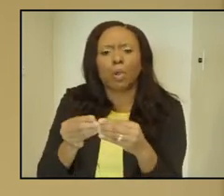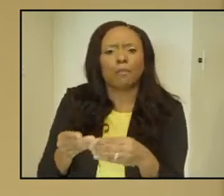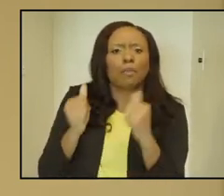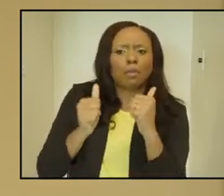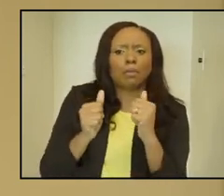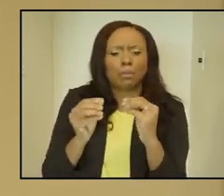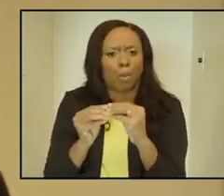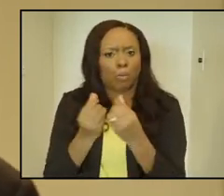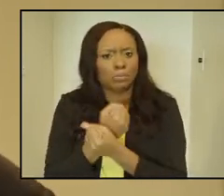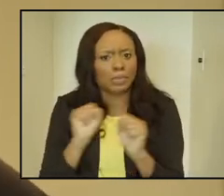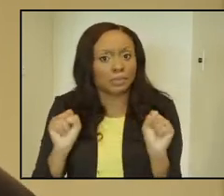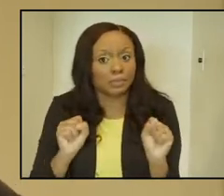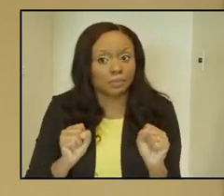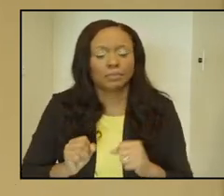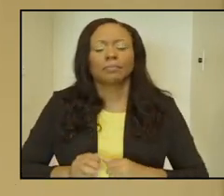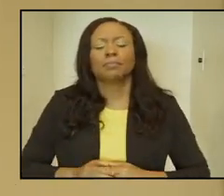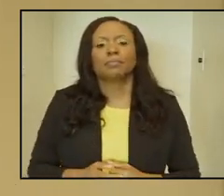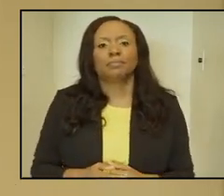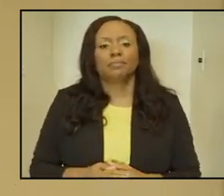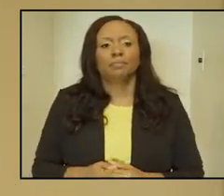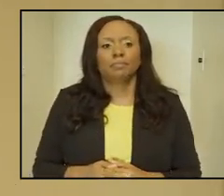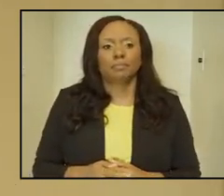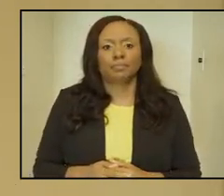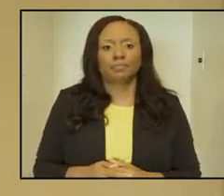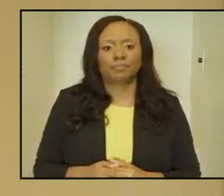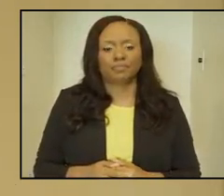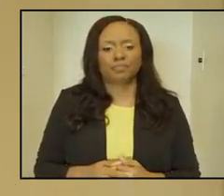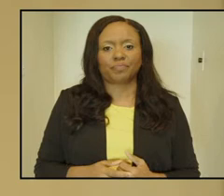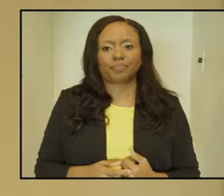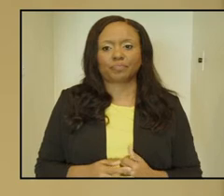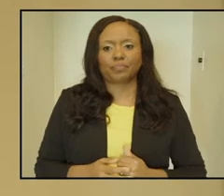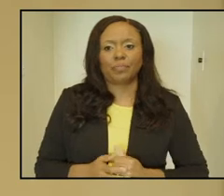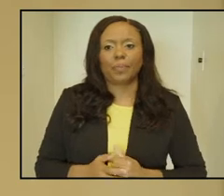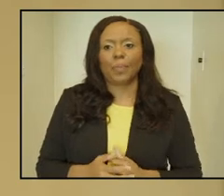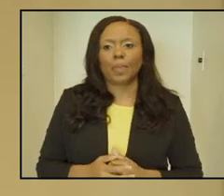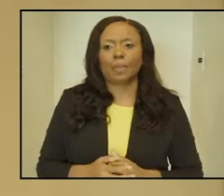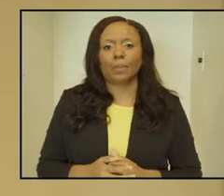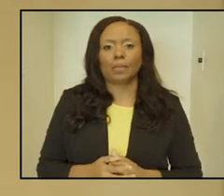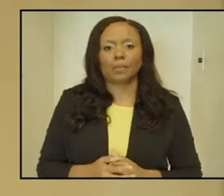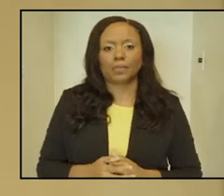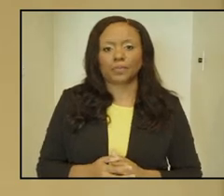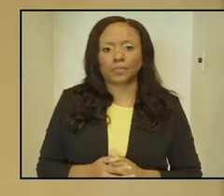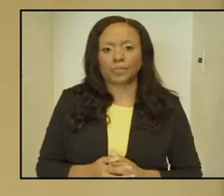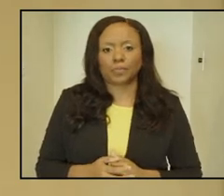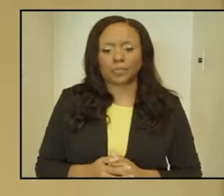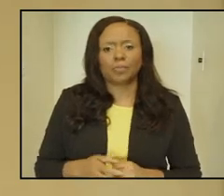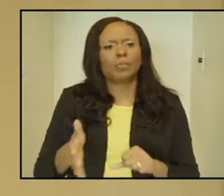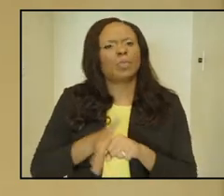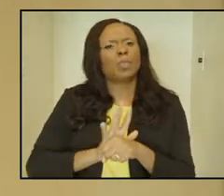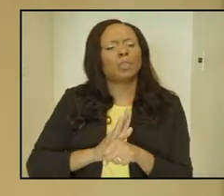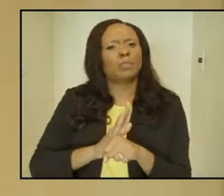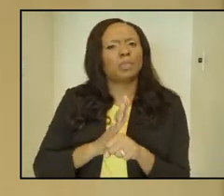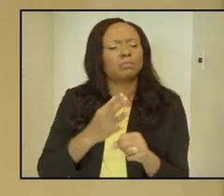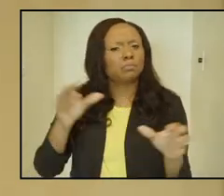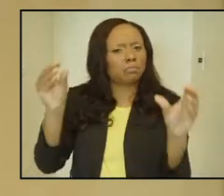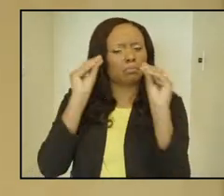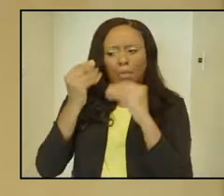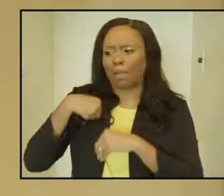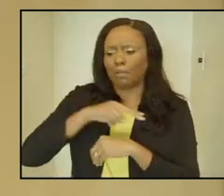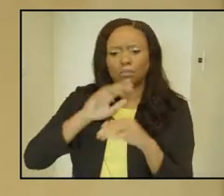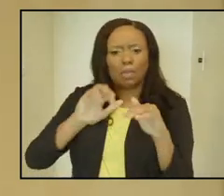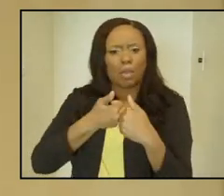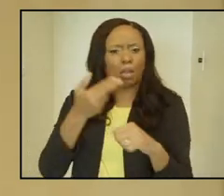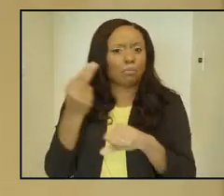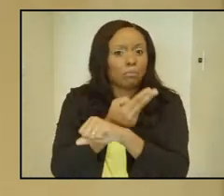efficiently. One of the things that the pandemic has taught us is to utilize digital technology to minimize